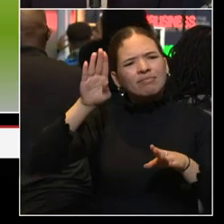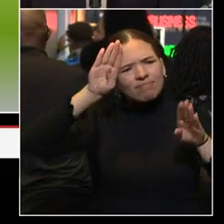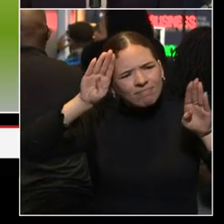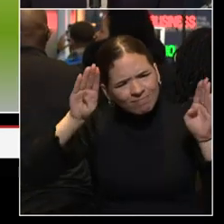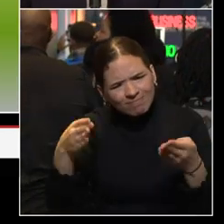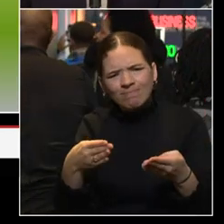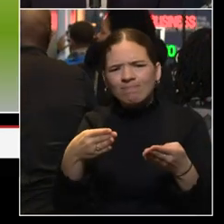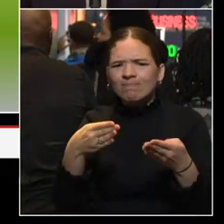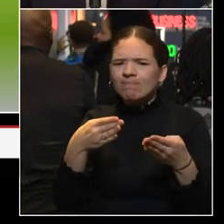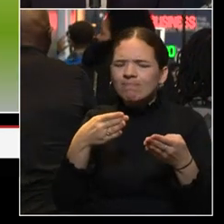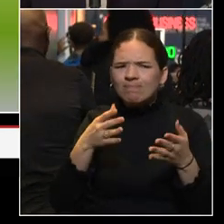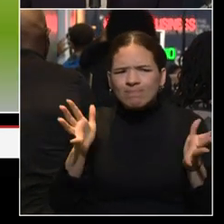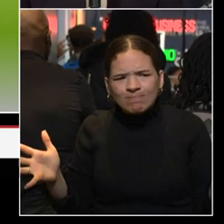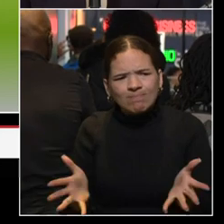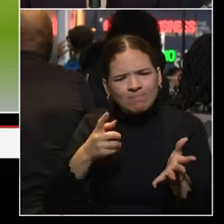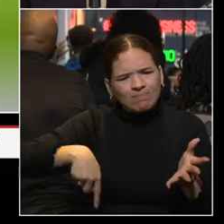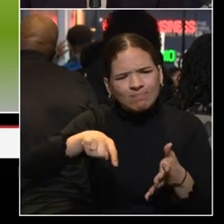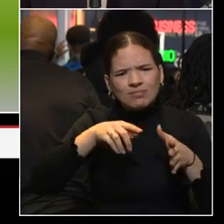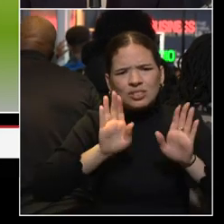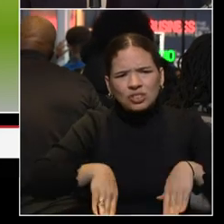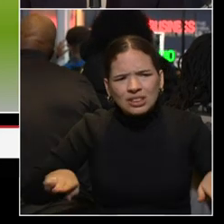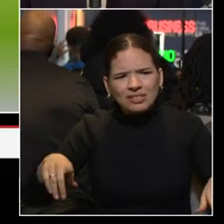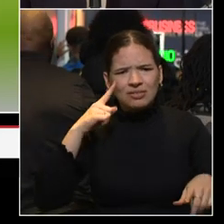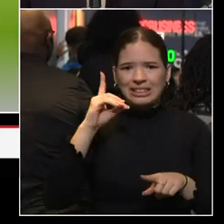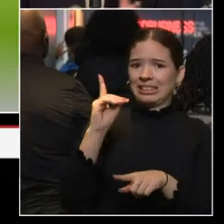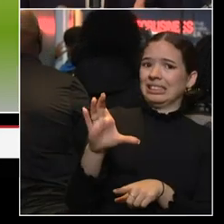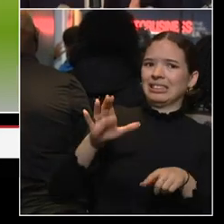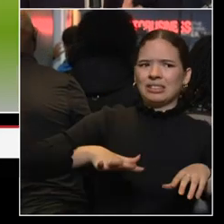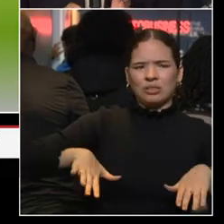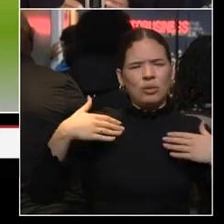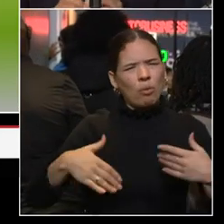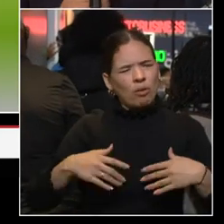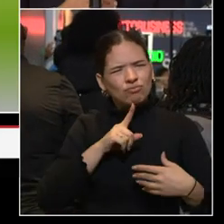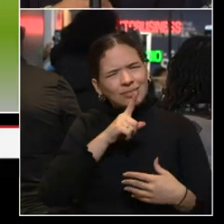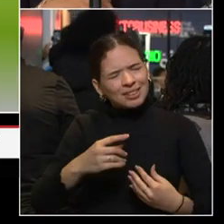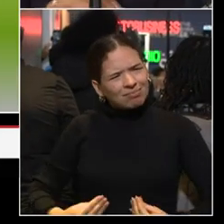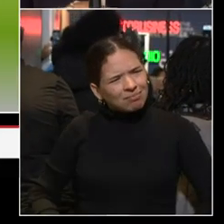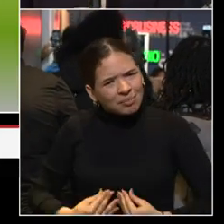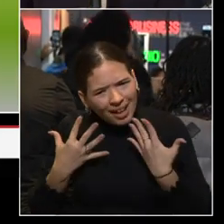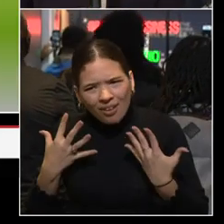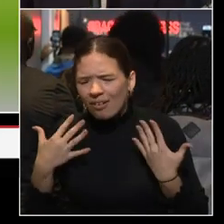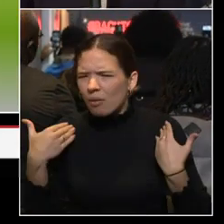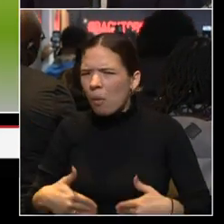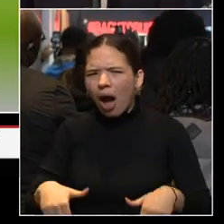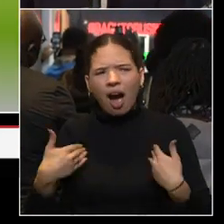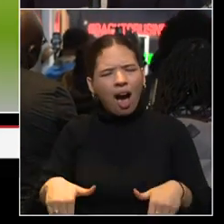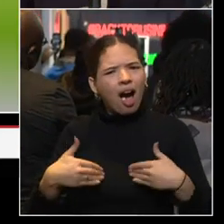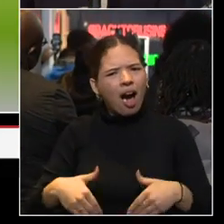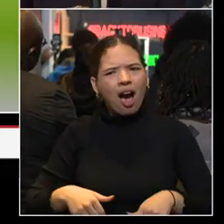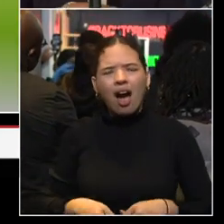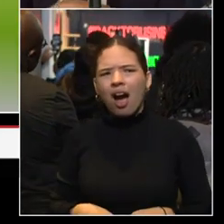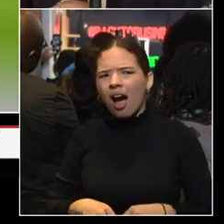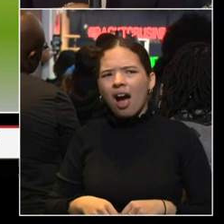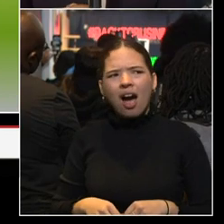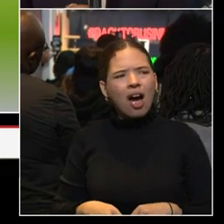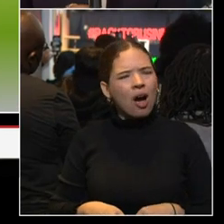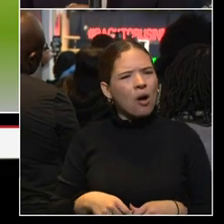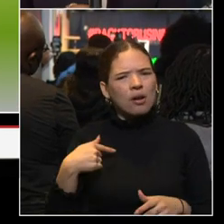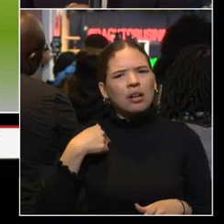DC is incredible. And being able to hear the early days